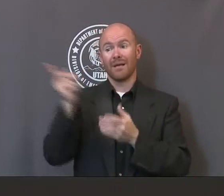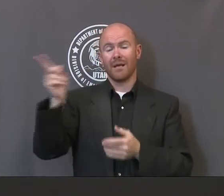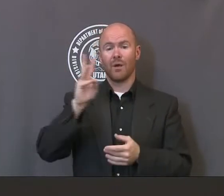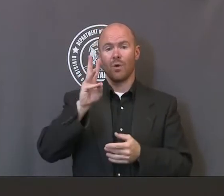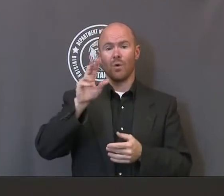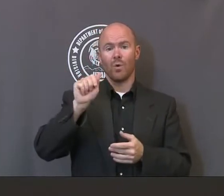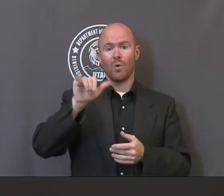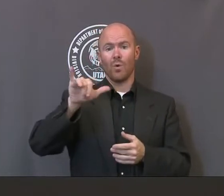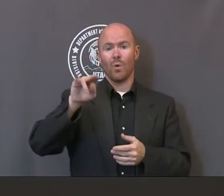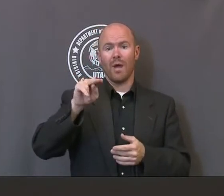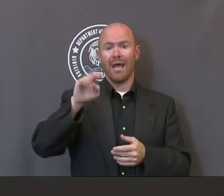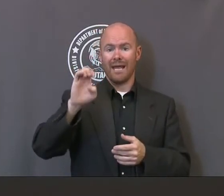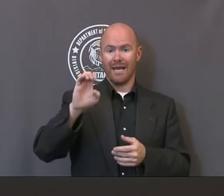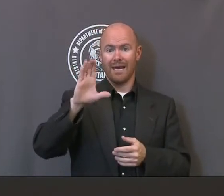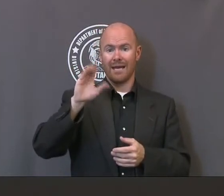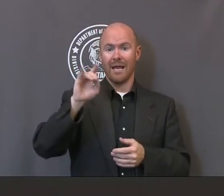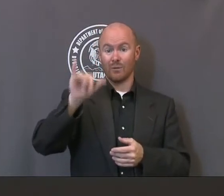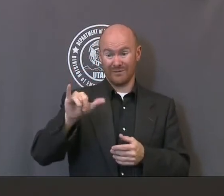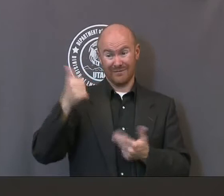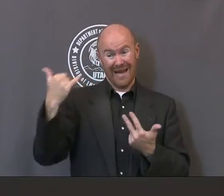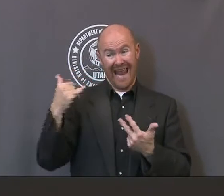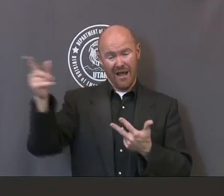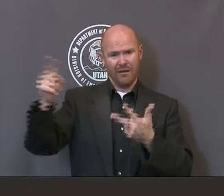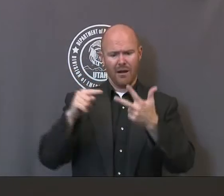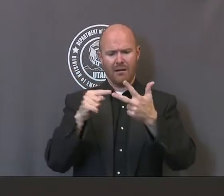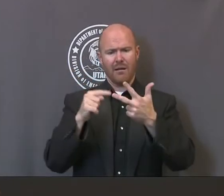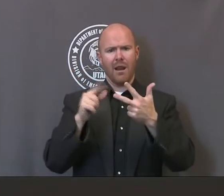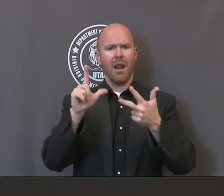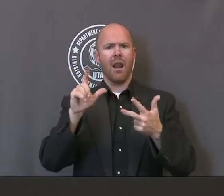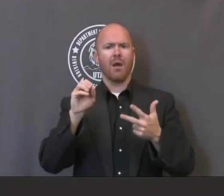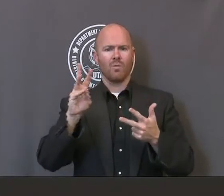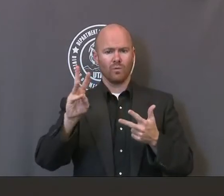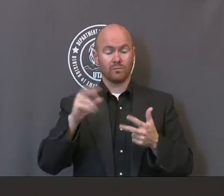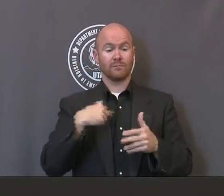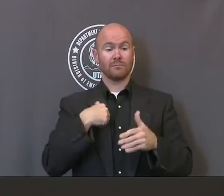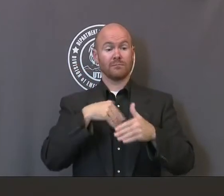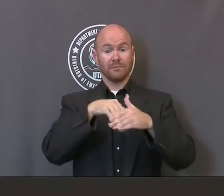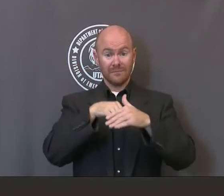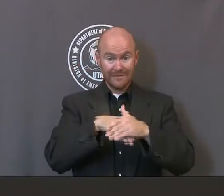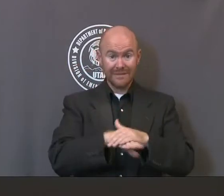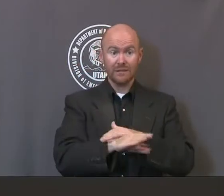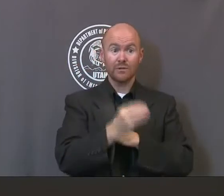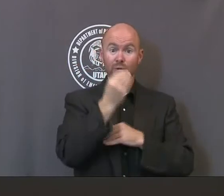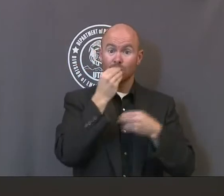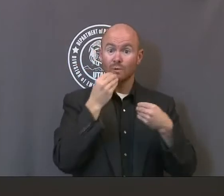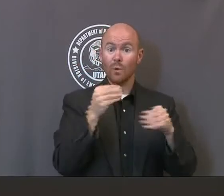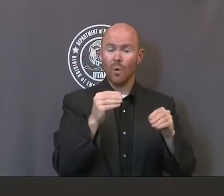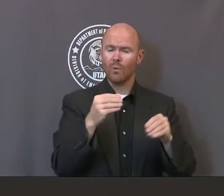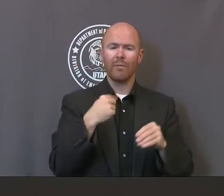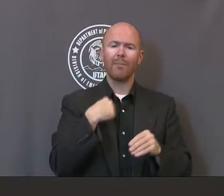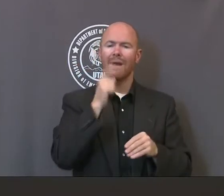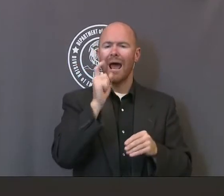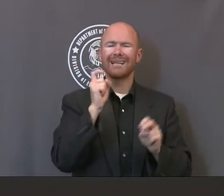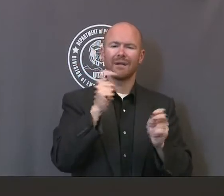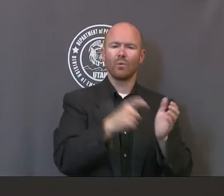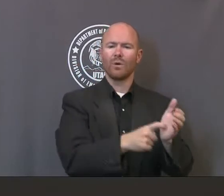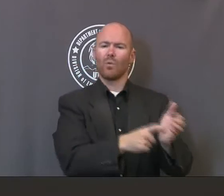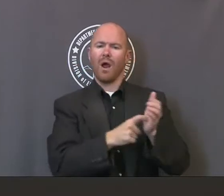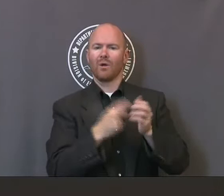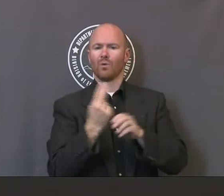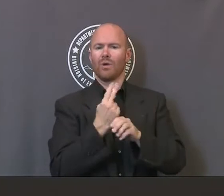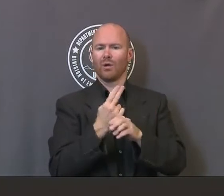who is currently in low, and I were to walk into the store, I wouldn't be expected to necessarily wear a mask under the